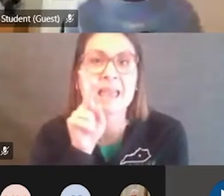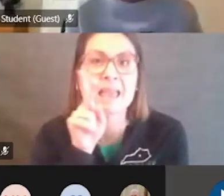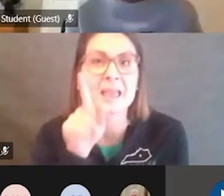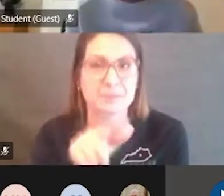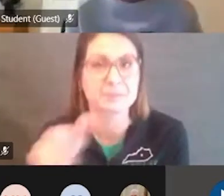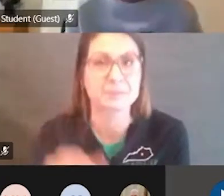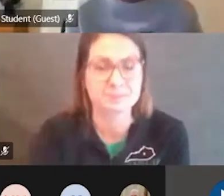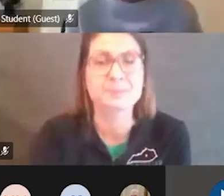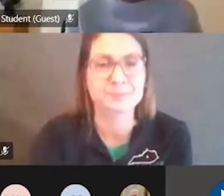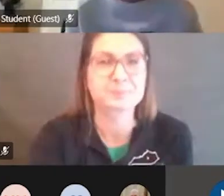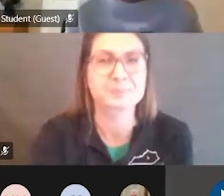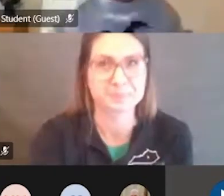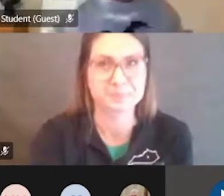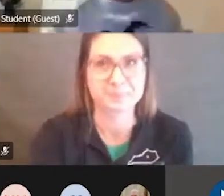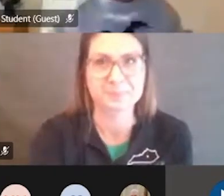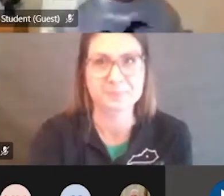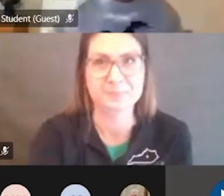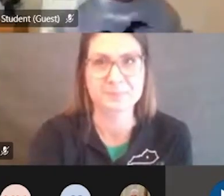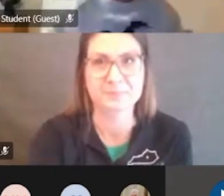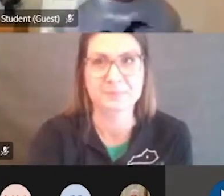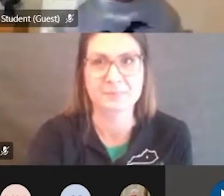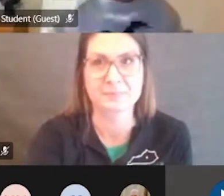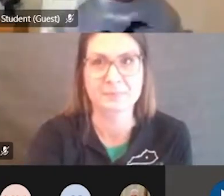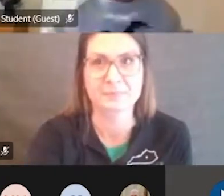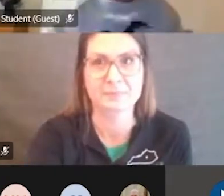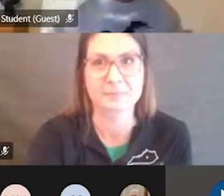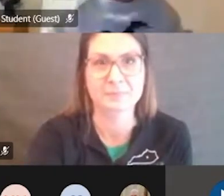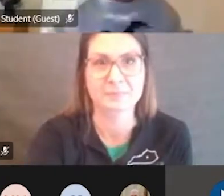that's on a lot of people's minds. And I think the